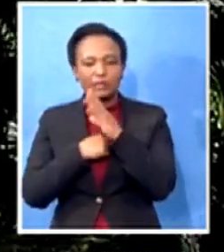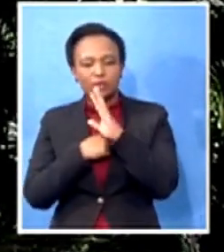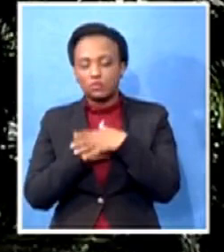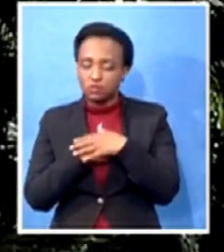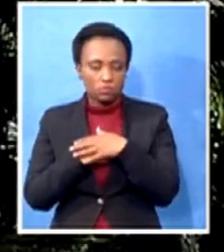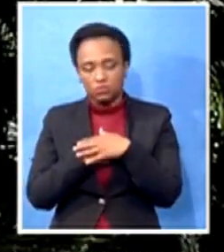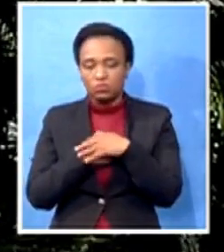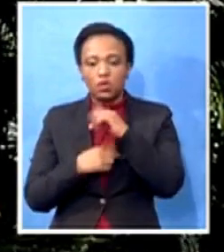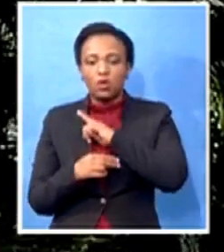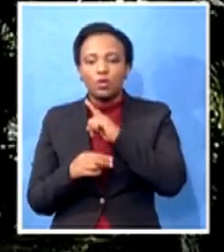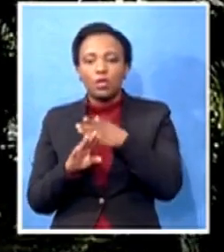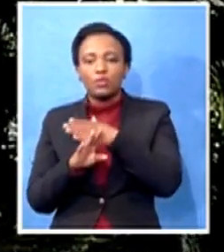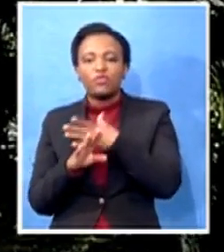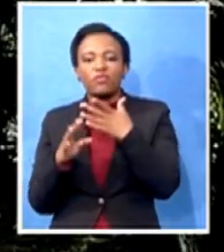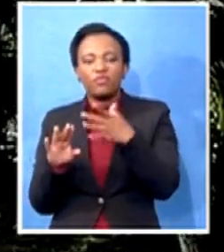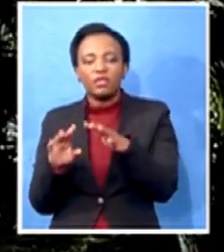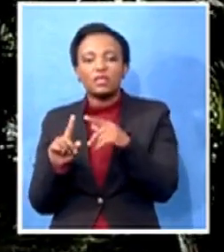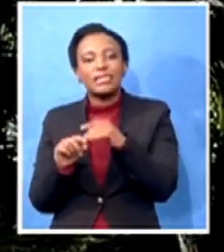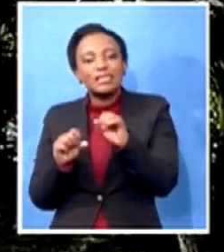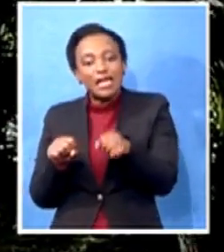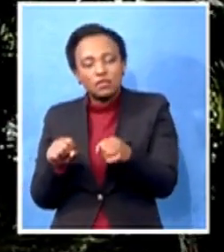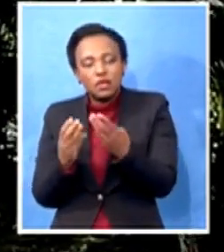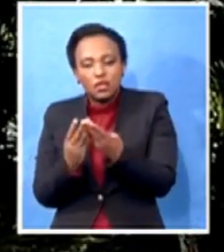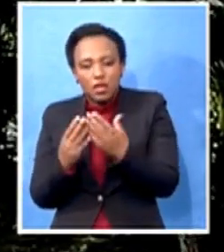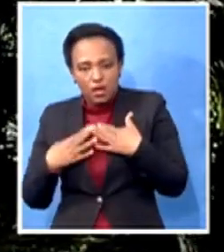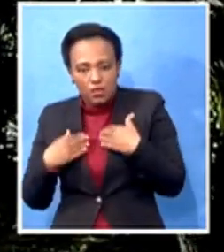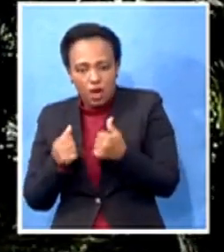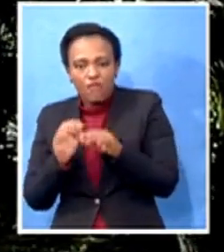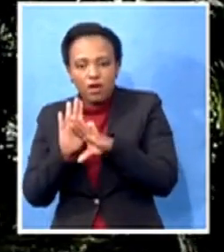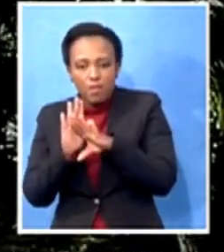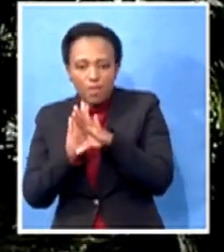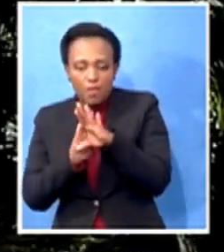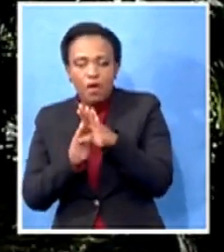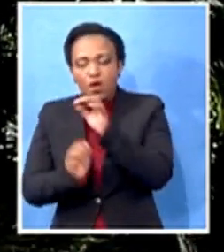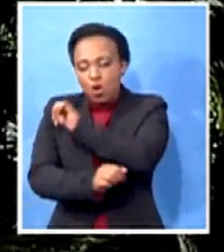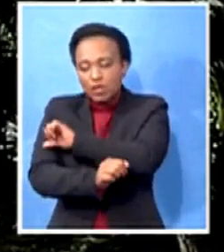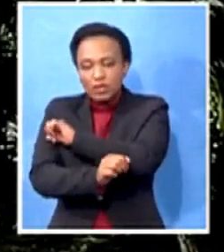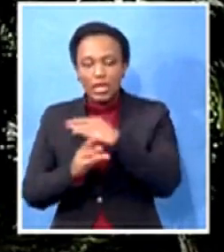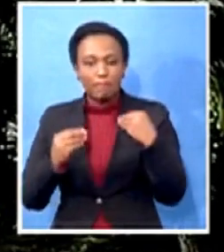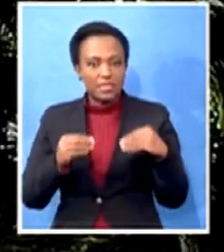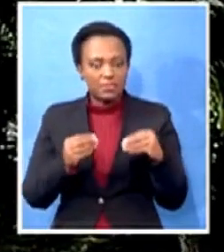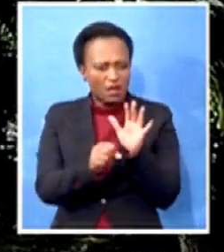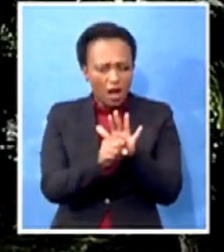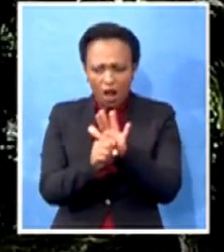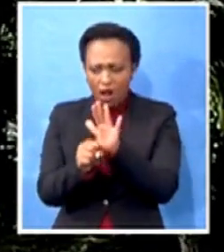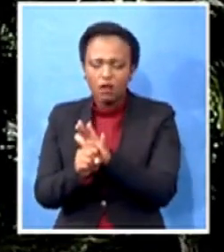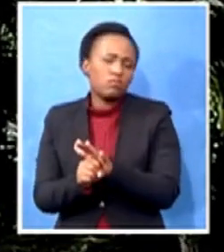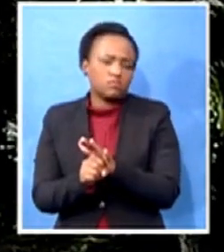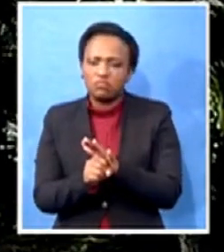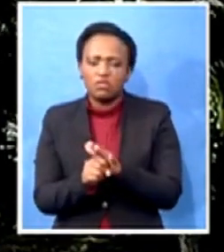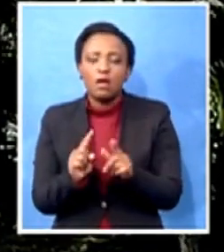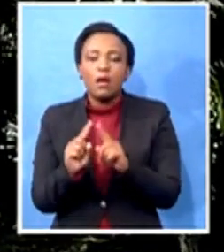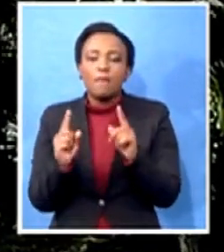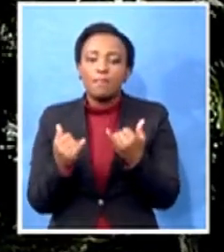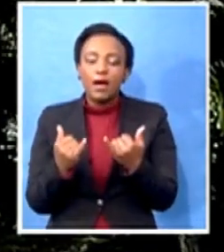the recoveries are going up, yes, the hospitals are not as busy as they used to be, but it definitely isn't a sign that people must now relax